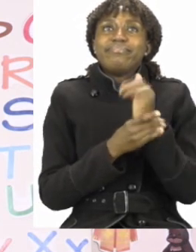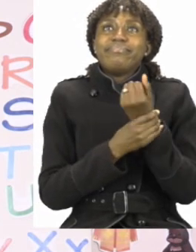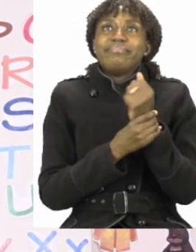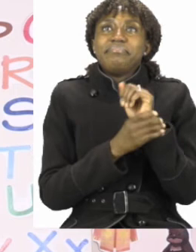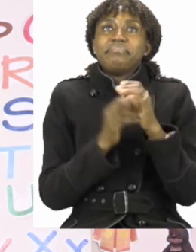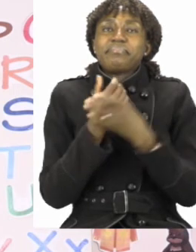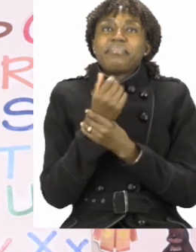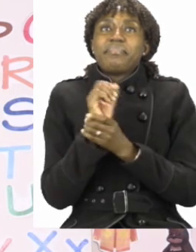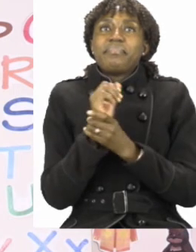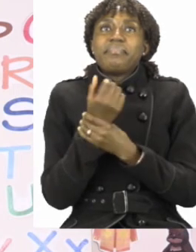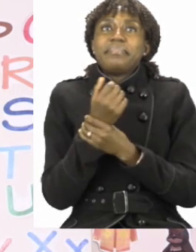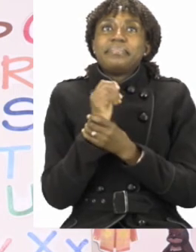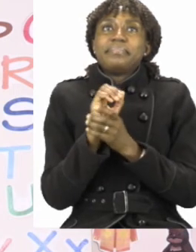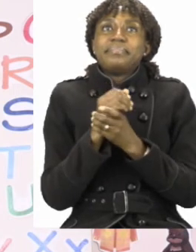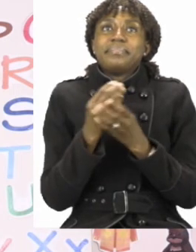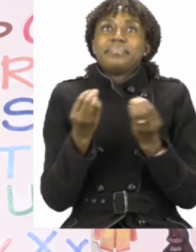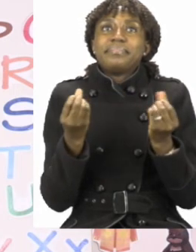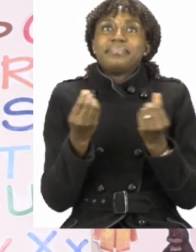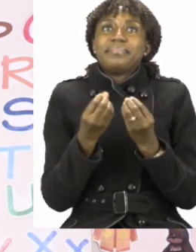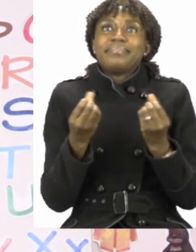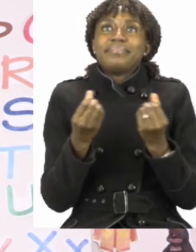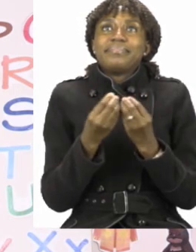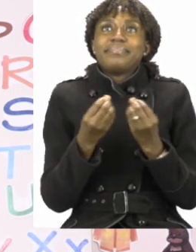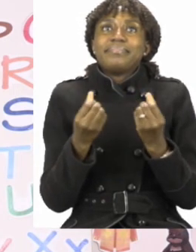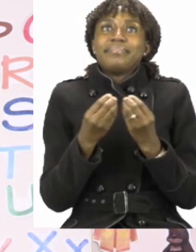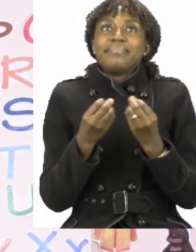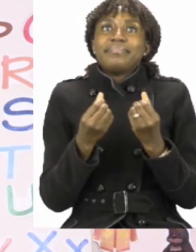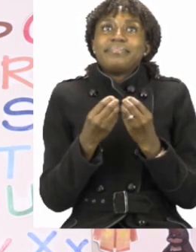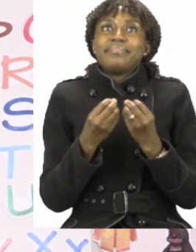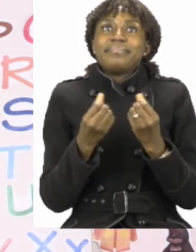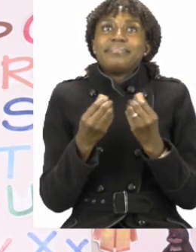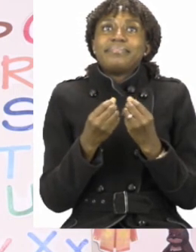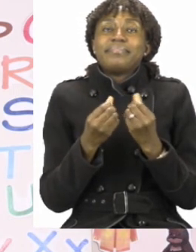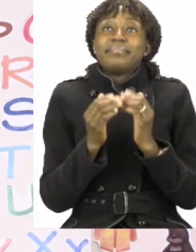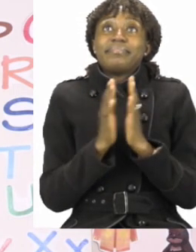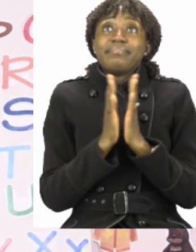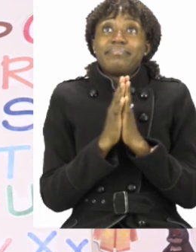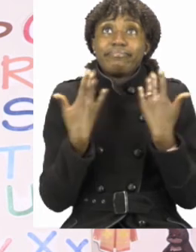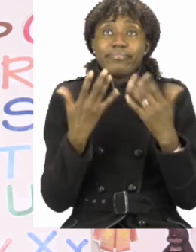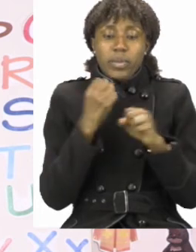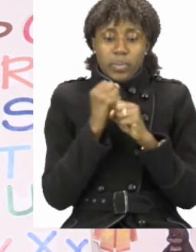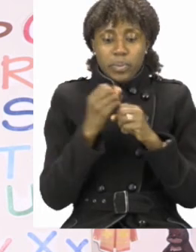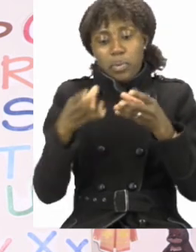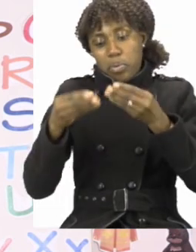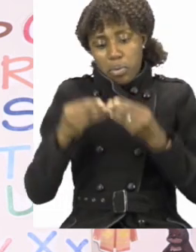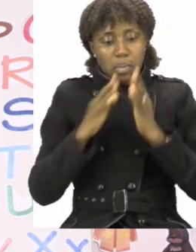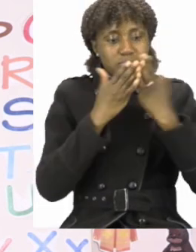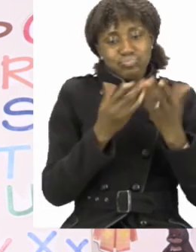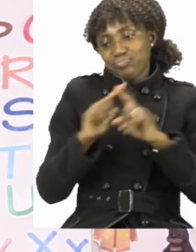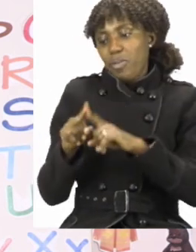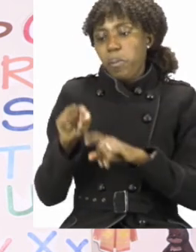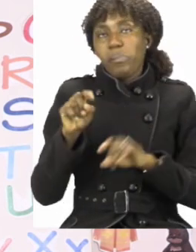our wrists, and our fingertips too. Make sure that your hands are dry before you